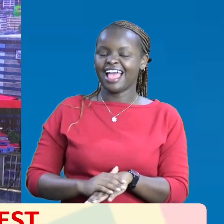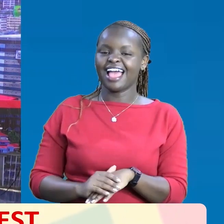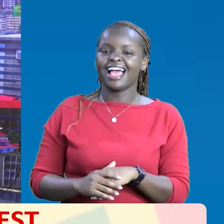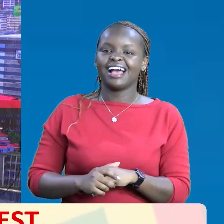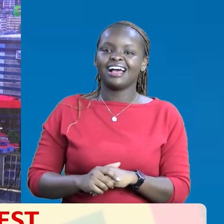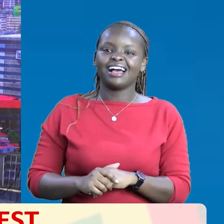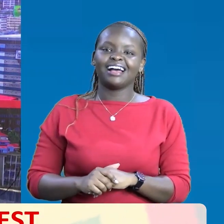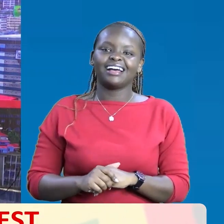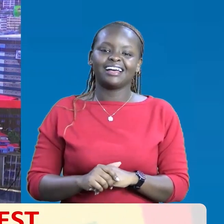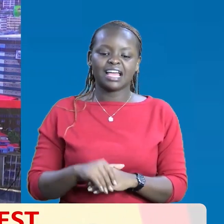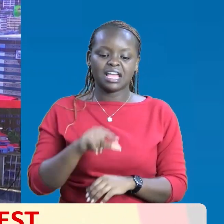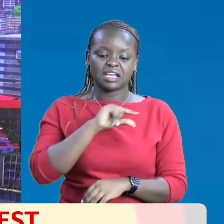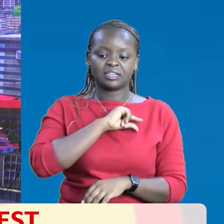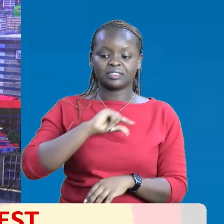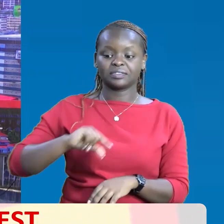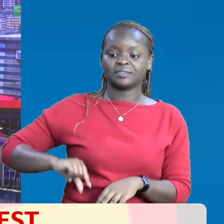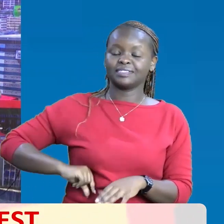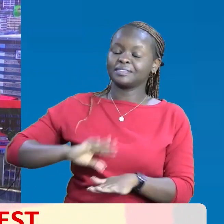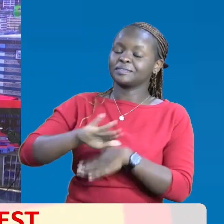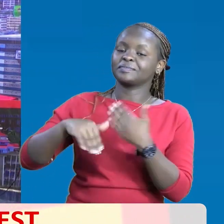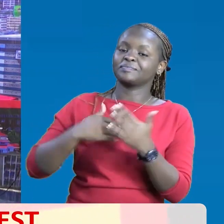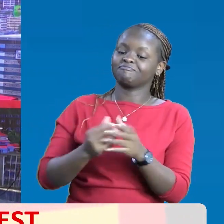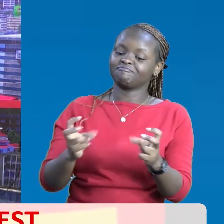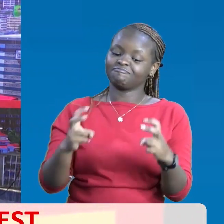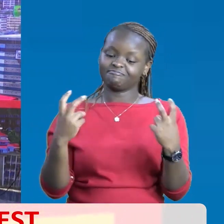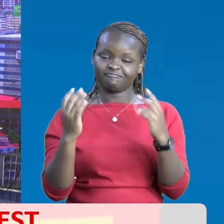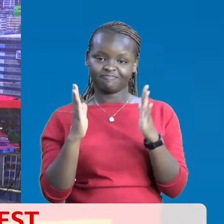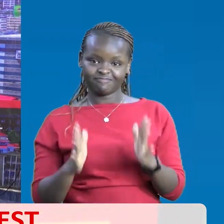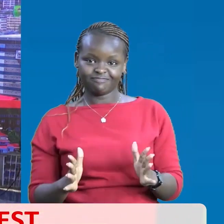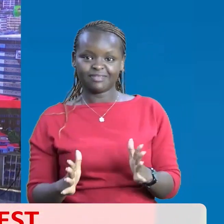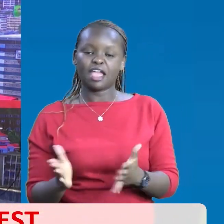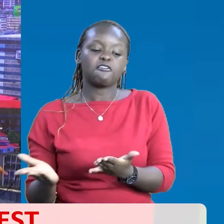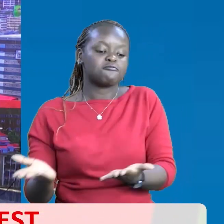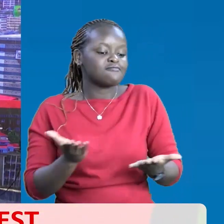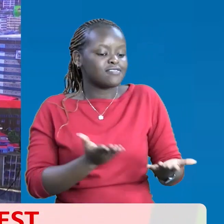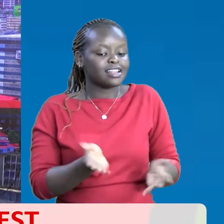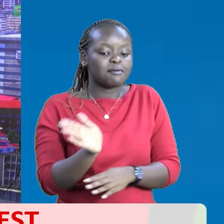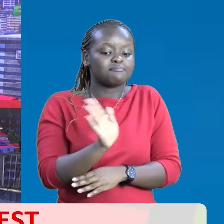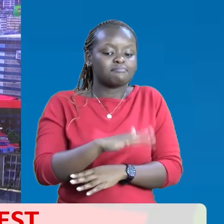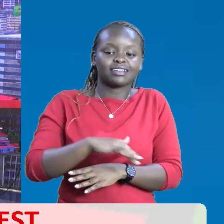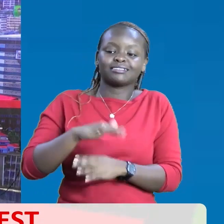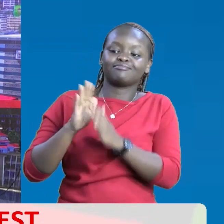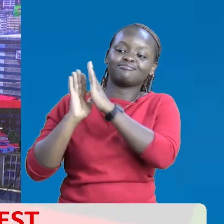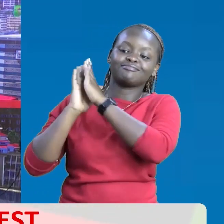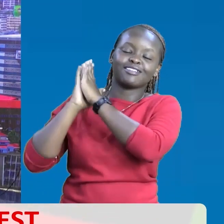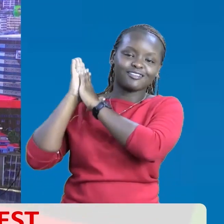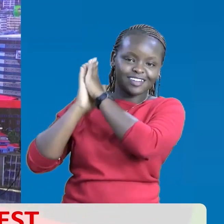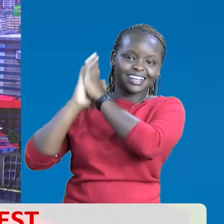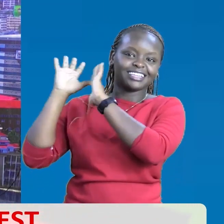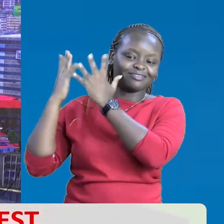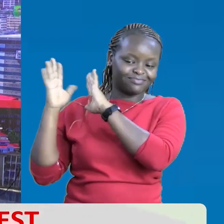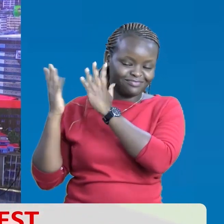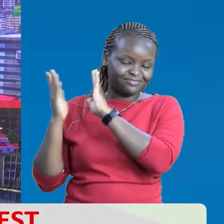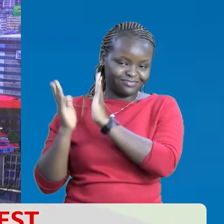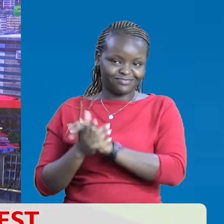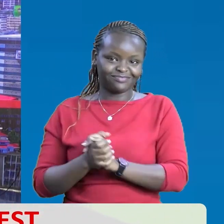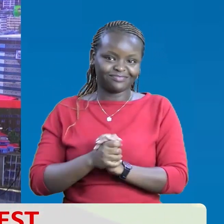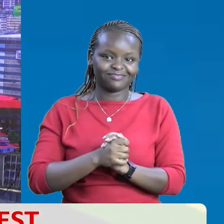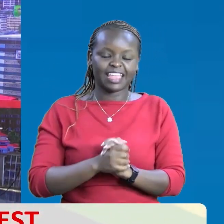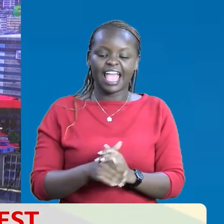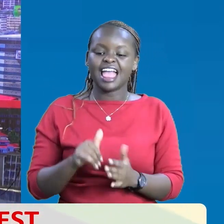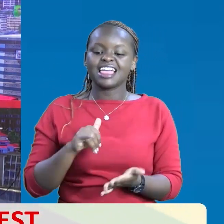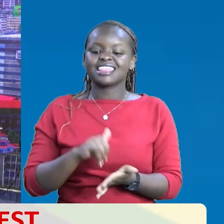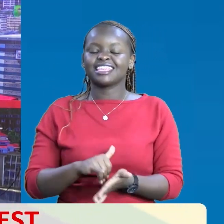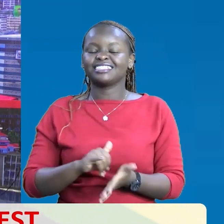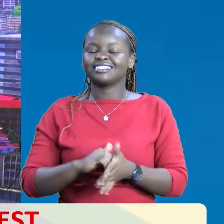and gentlemen, kings and queens, my empress na my emperor. Karibu tena ndani ya Reggae Fest. Legalize it. Regalize. This is how we do it